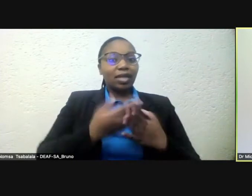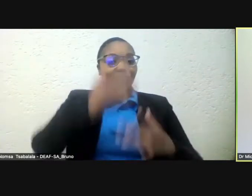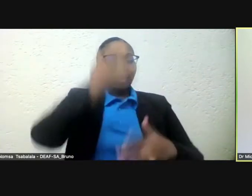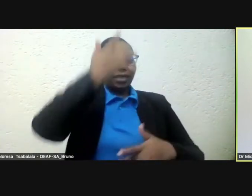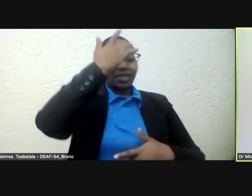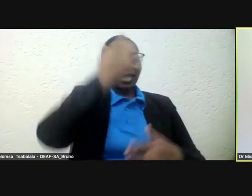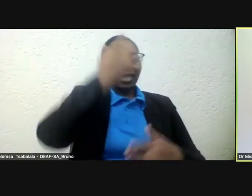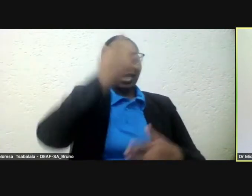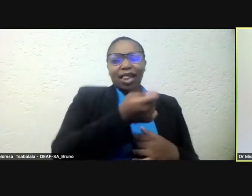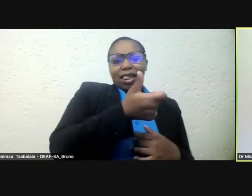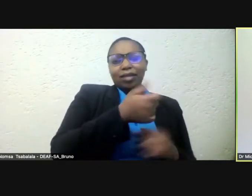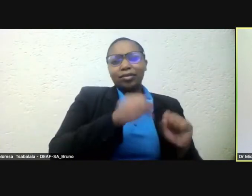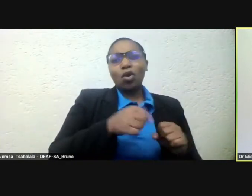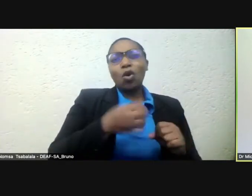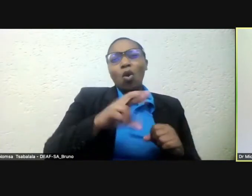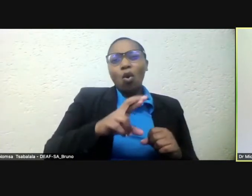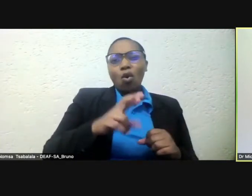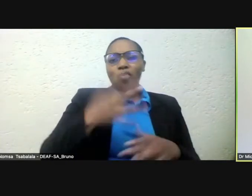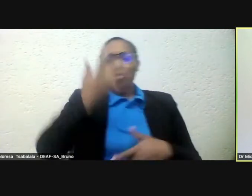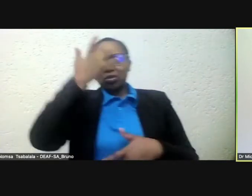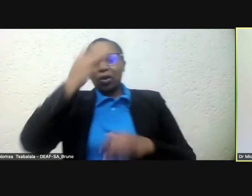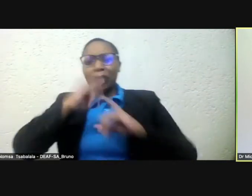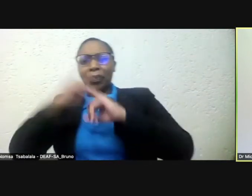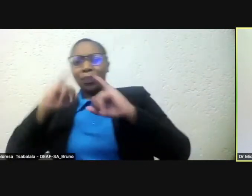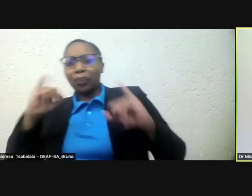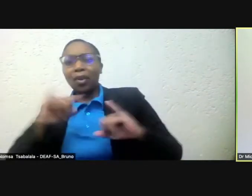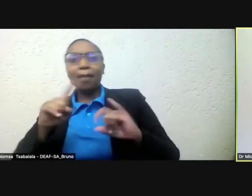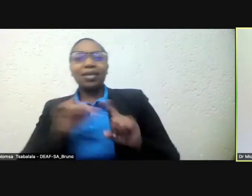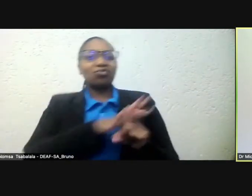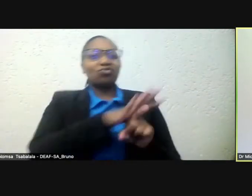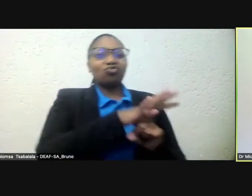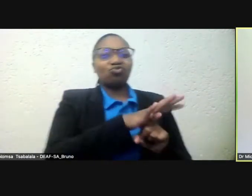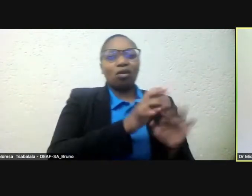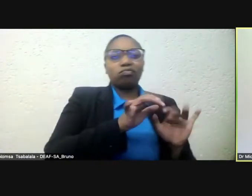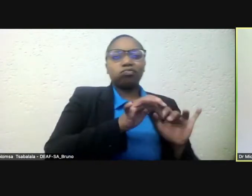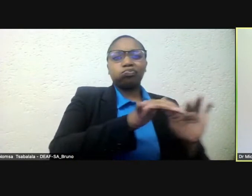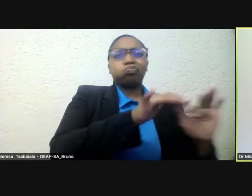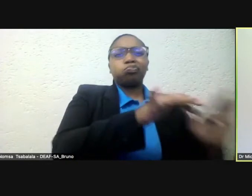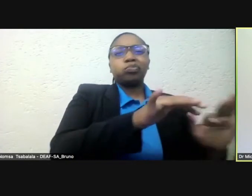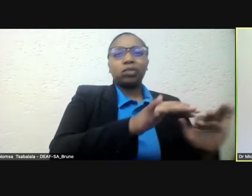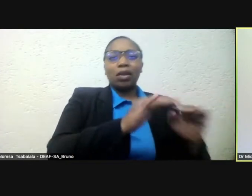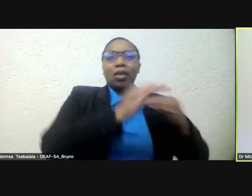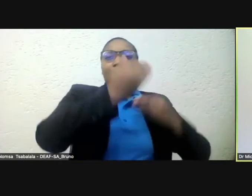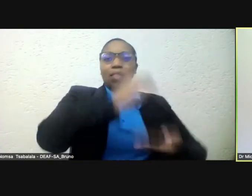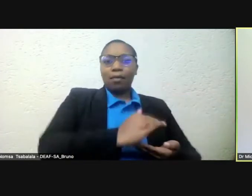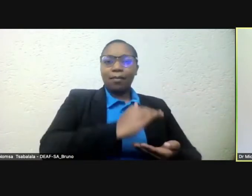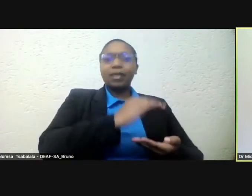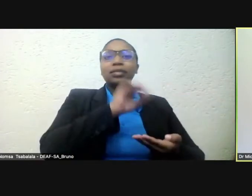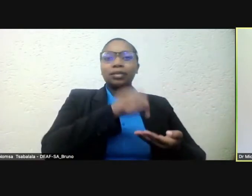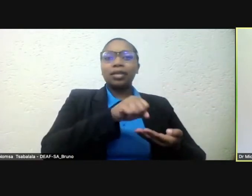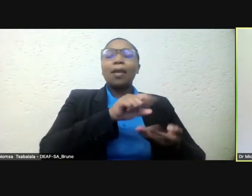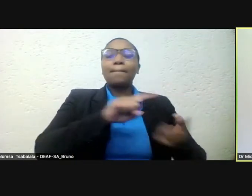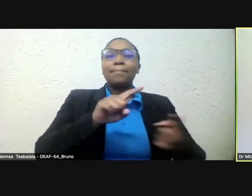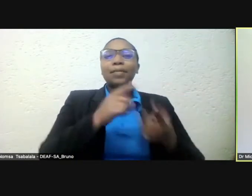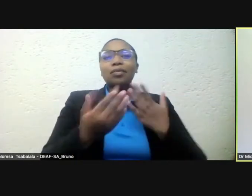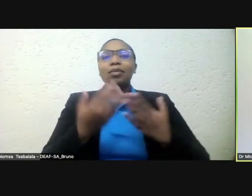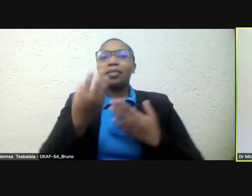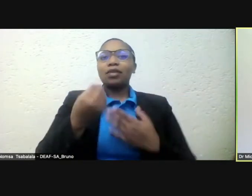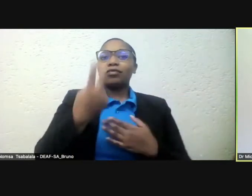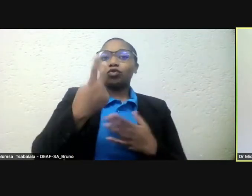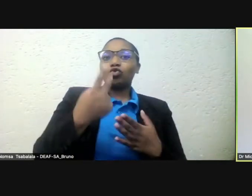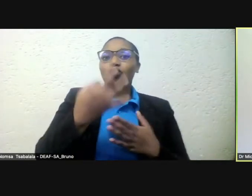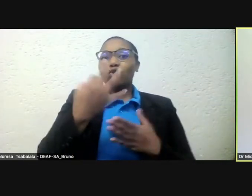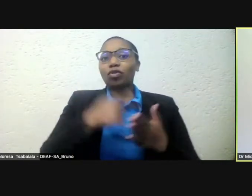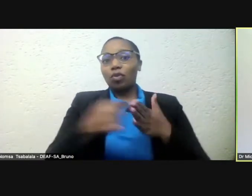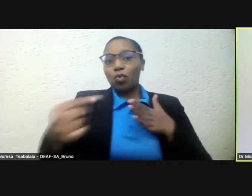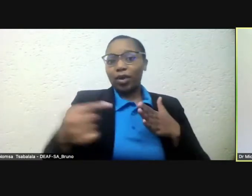think in terms of the severity, it really is early days. I think we need to have more information over the next 2 to 3 weeks in terms of this.